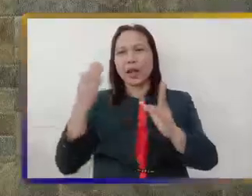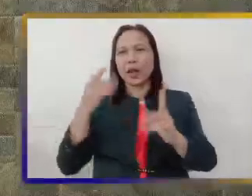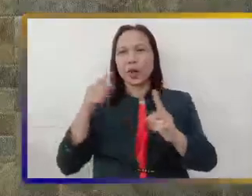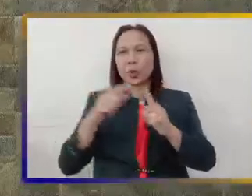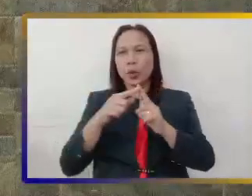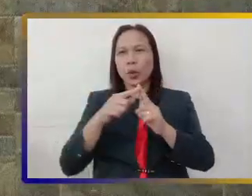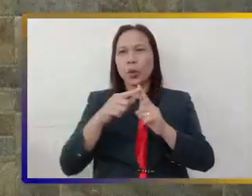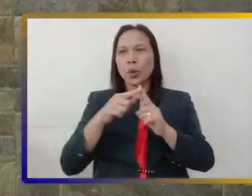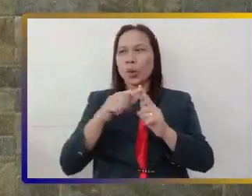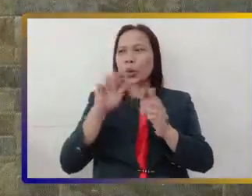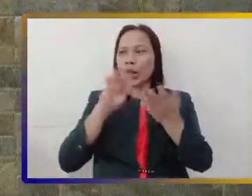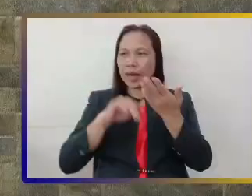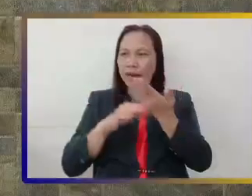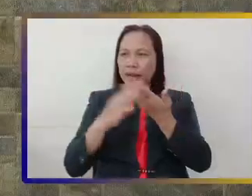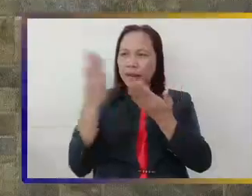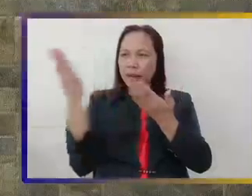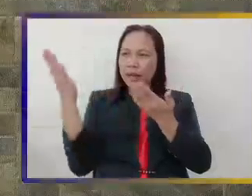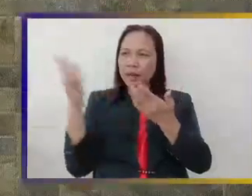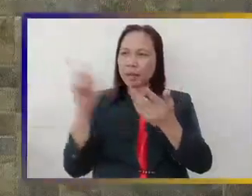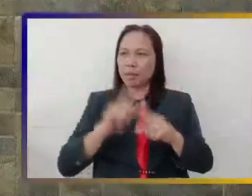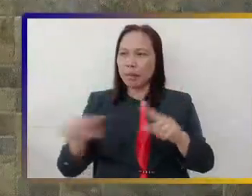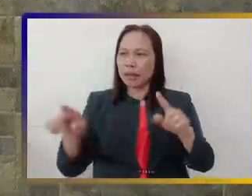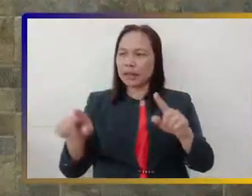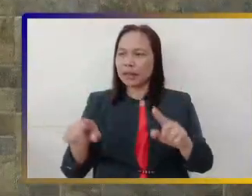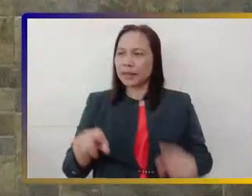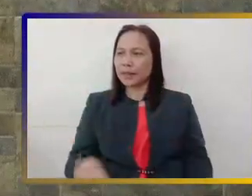you see but here's the funny